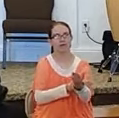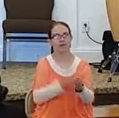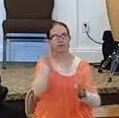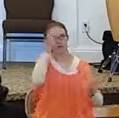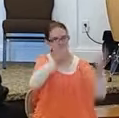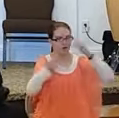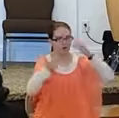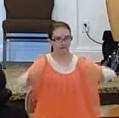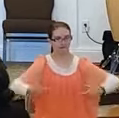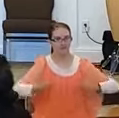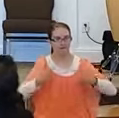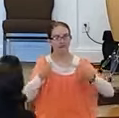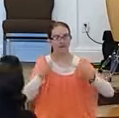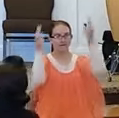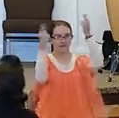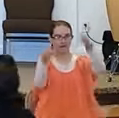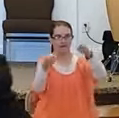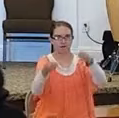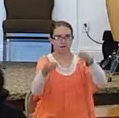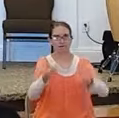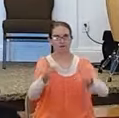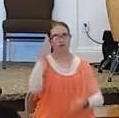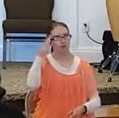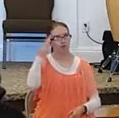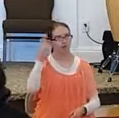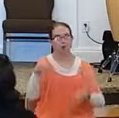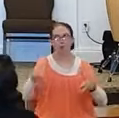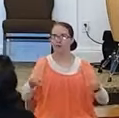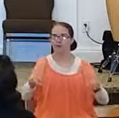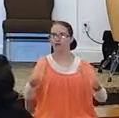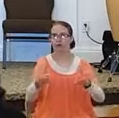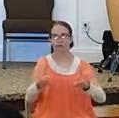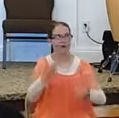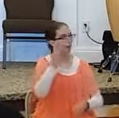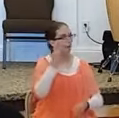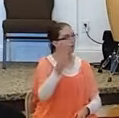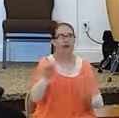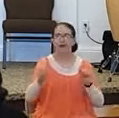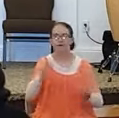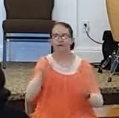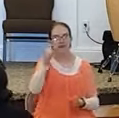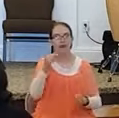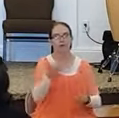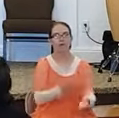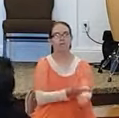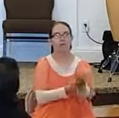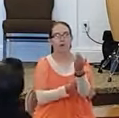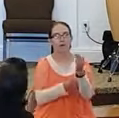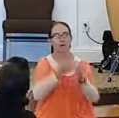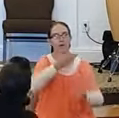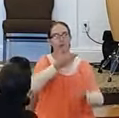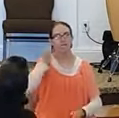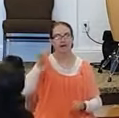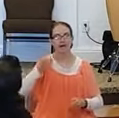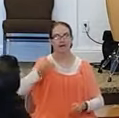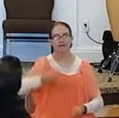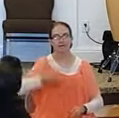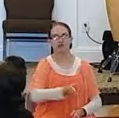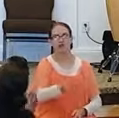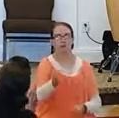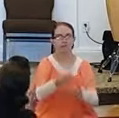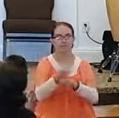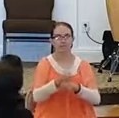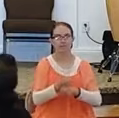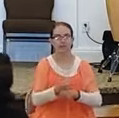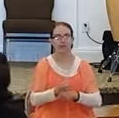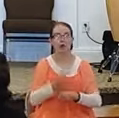this life is going on and you don't know which way to turn, I can tell you this morning, the best turn you'll ever make is